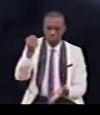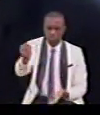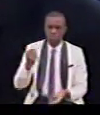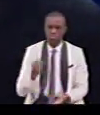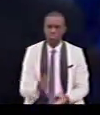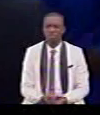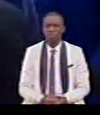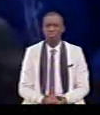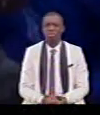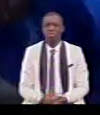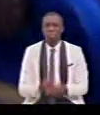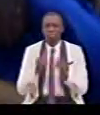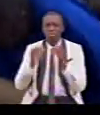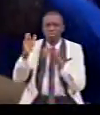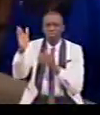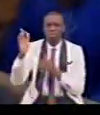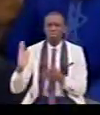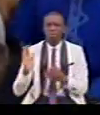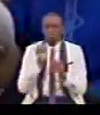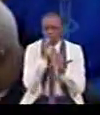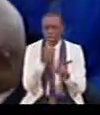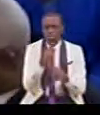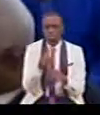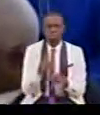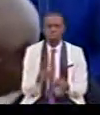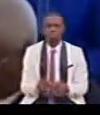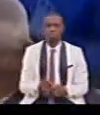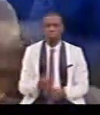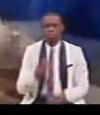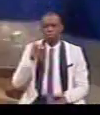Amen. God bless you. Consider, we're coming to John